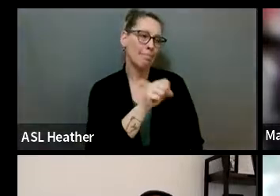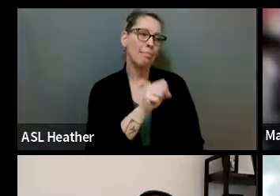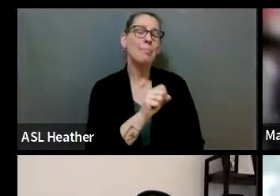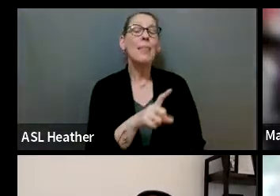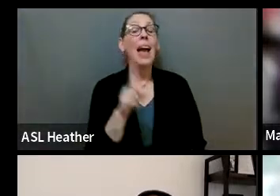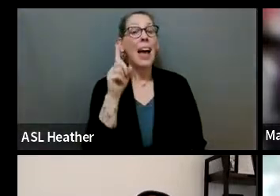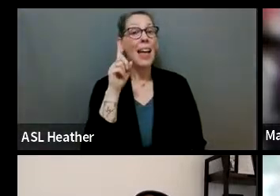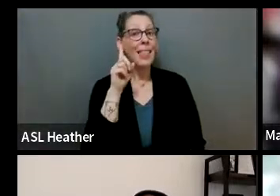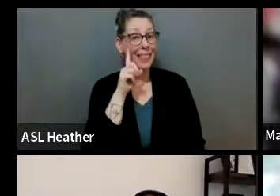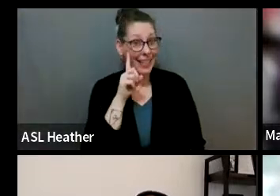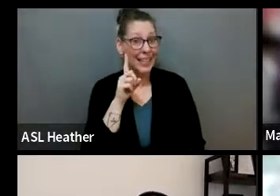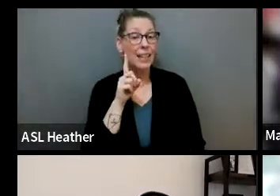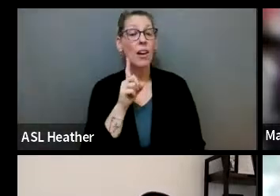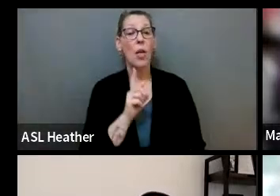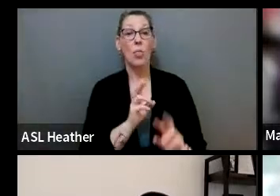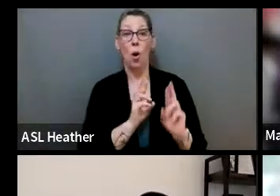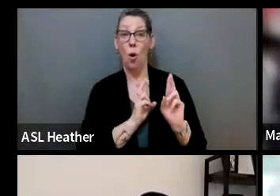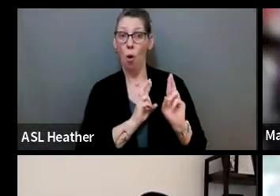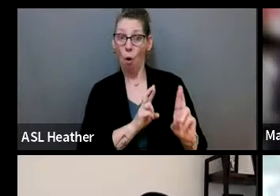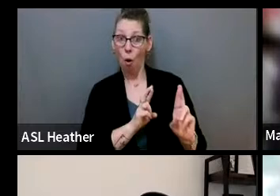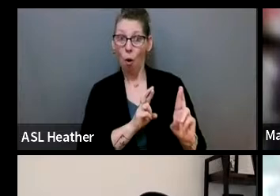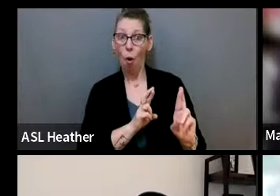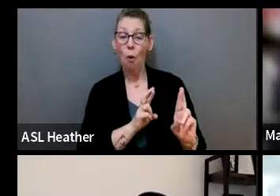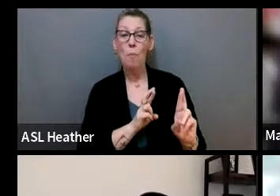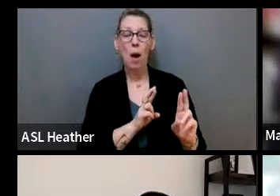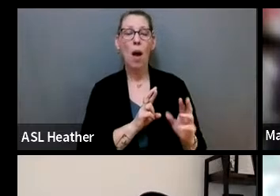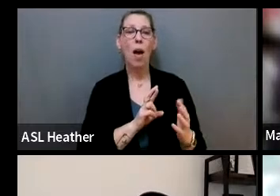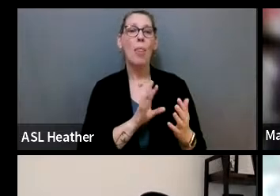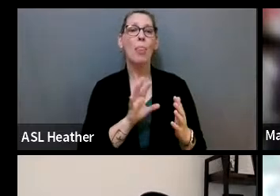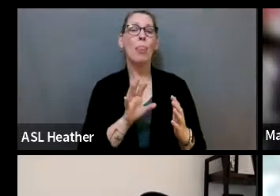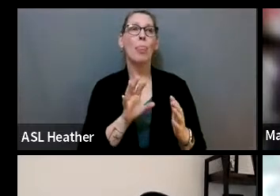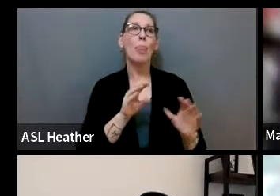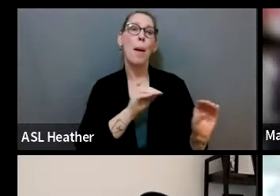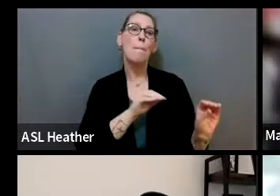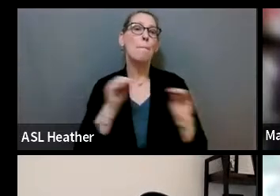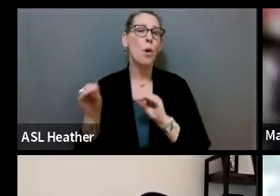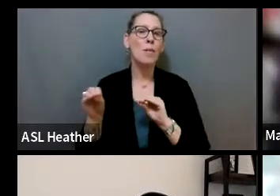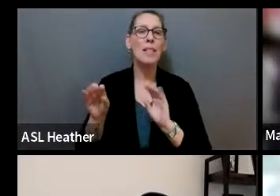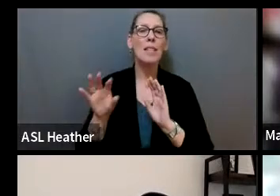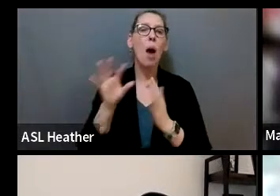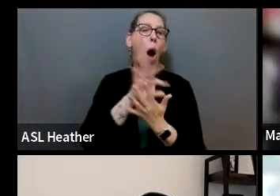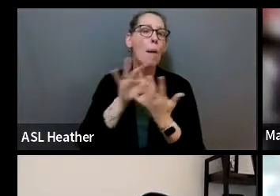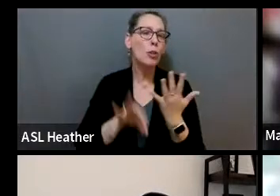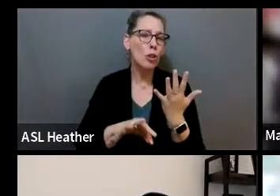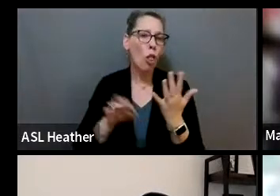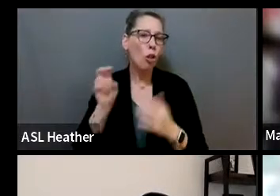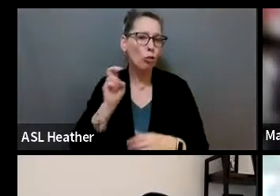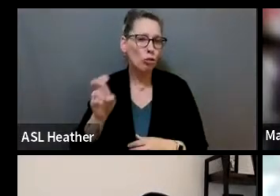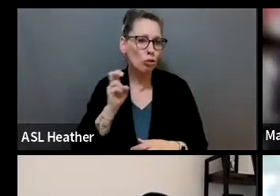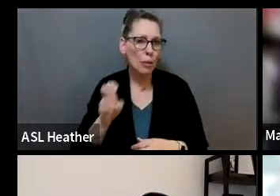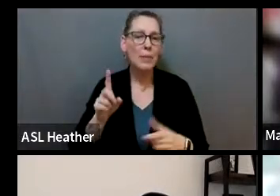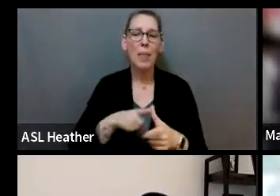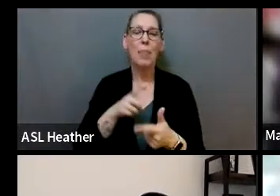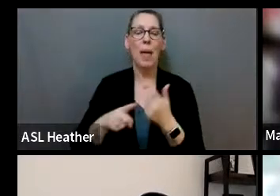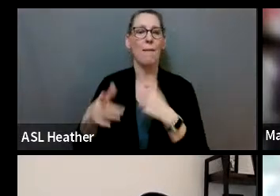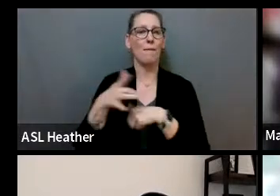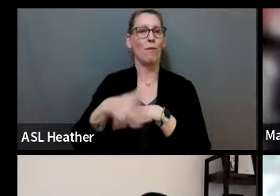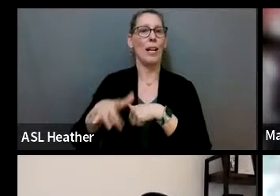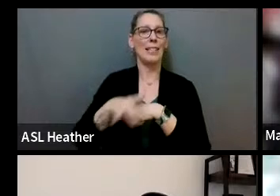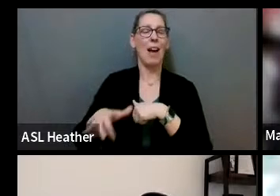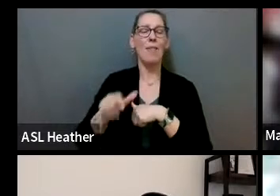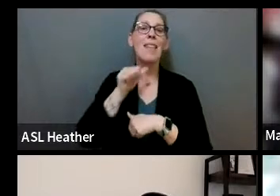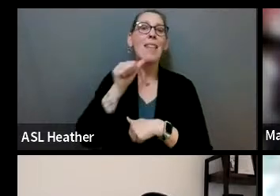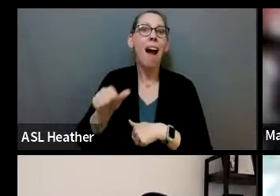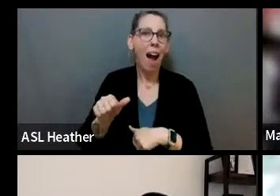is that it moves some of the optional trips and then frees up space for the trips that aren't optional. Many people need